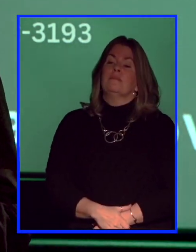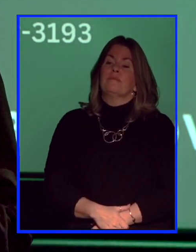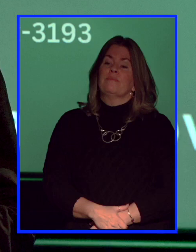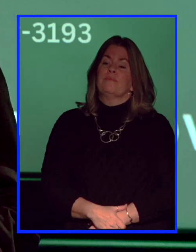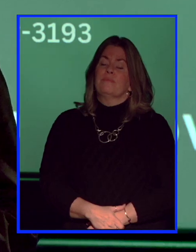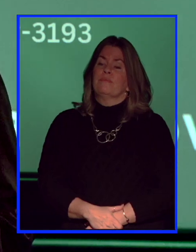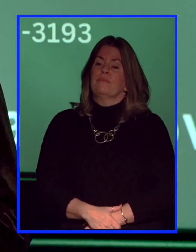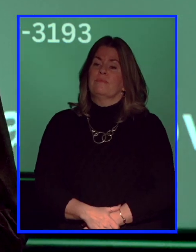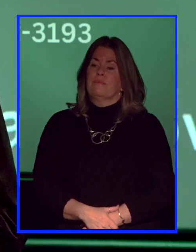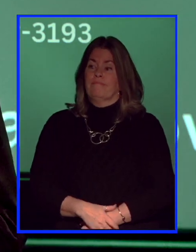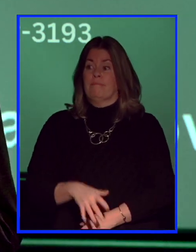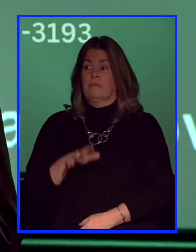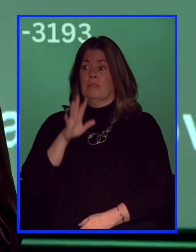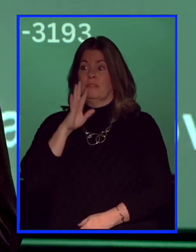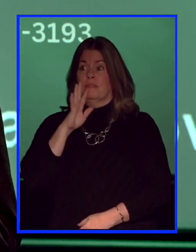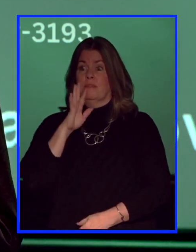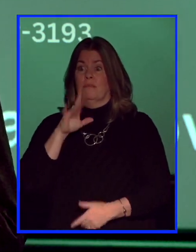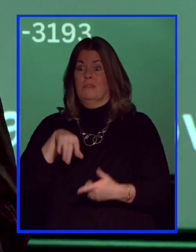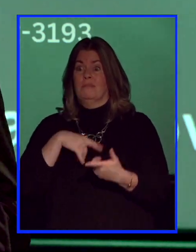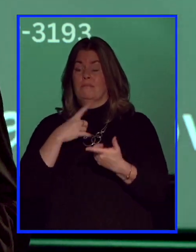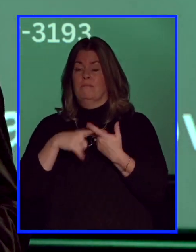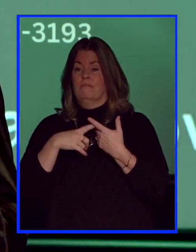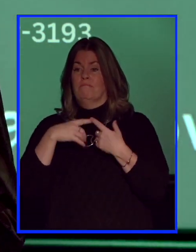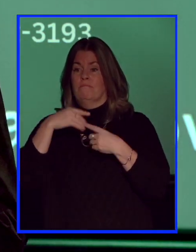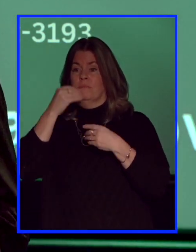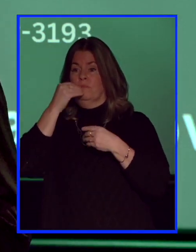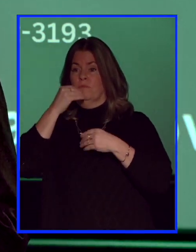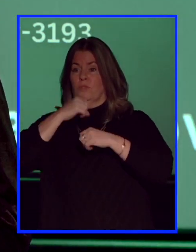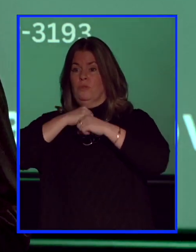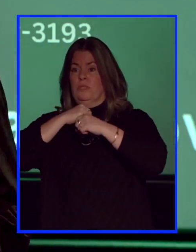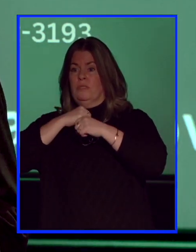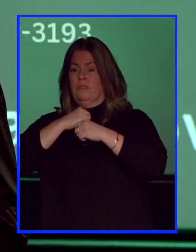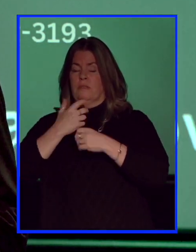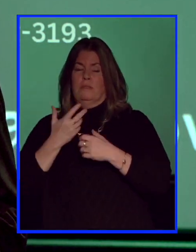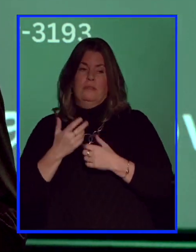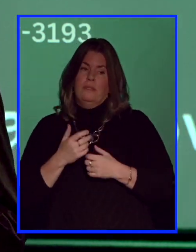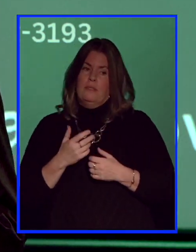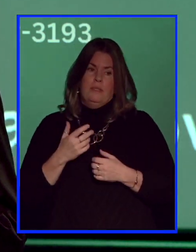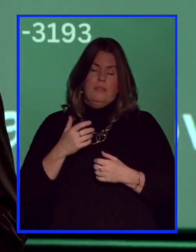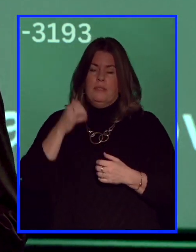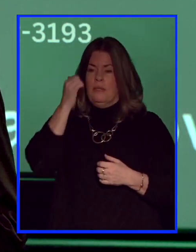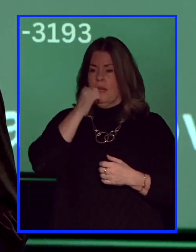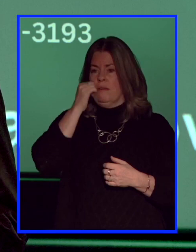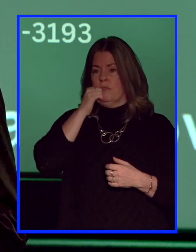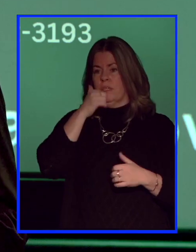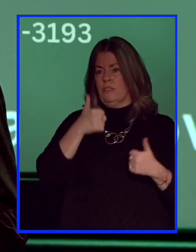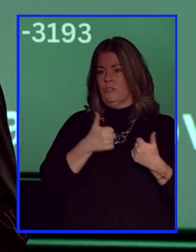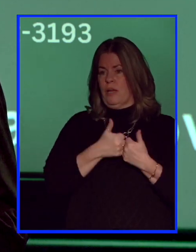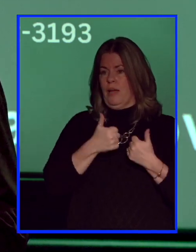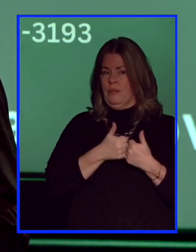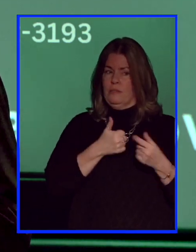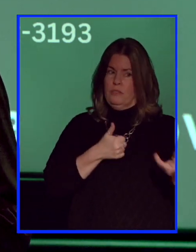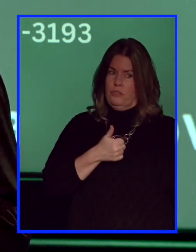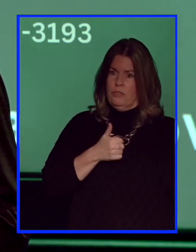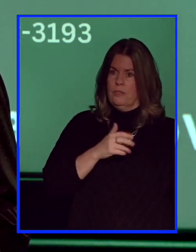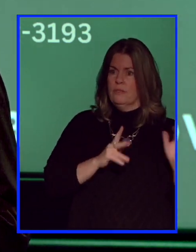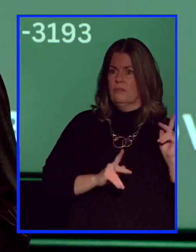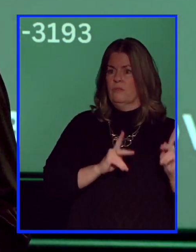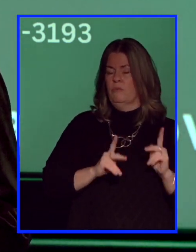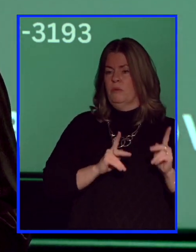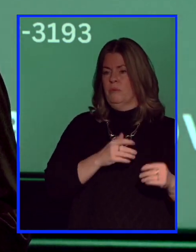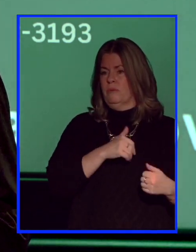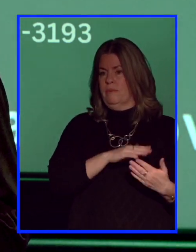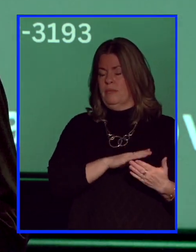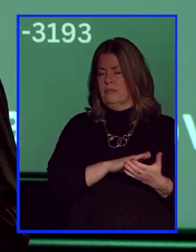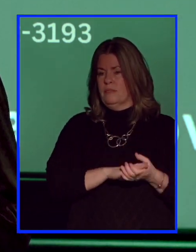and talk about food insecurity, all of those just day-to-day living challenges that so many folks in Ukraine are facing. We do need